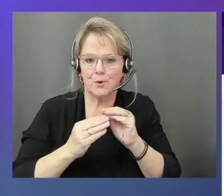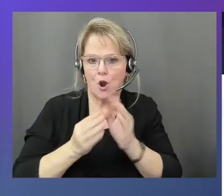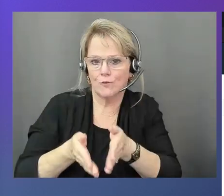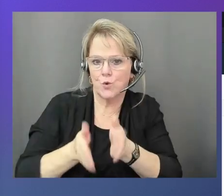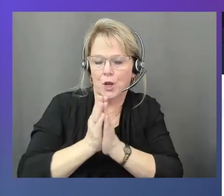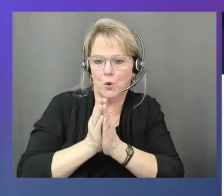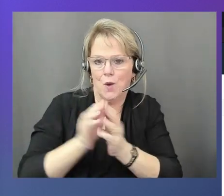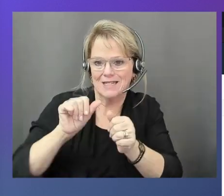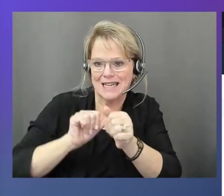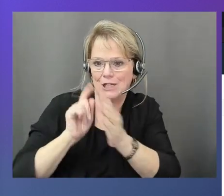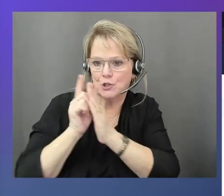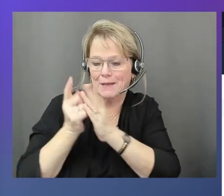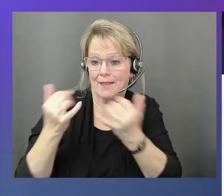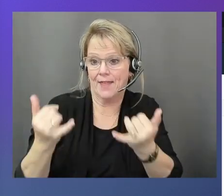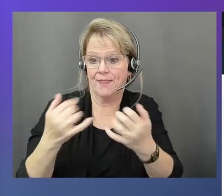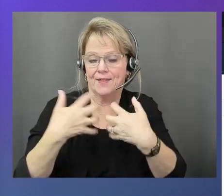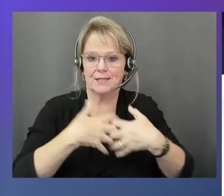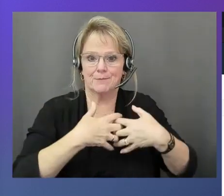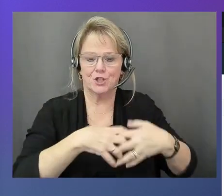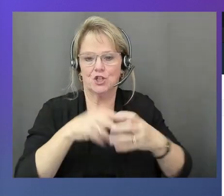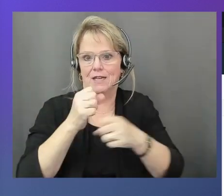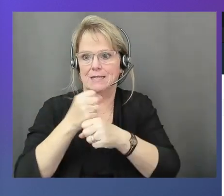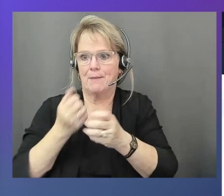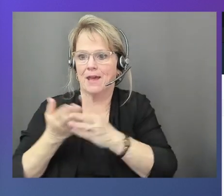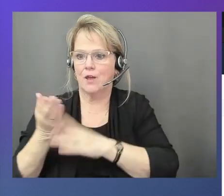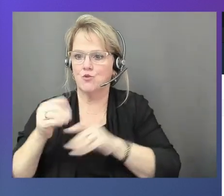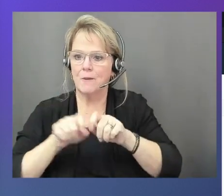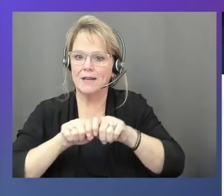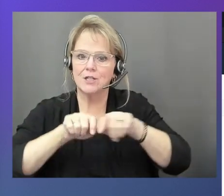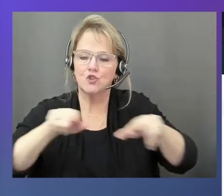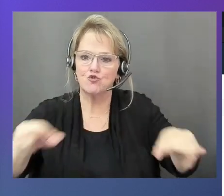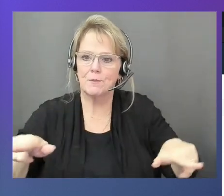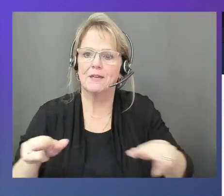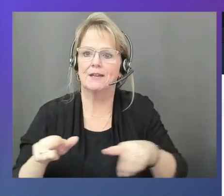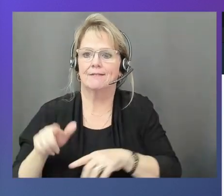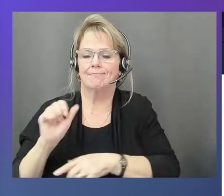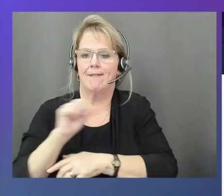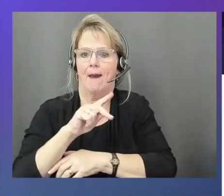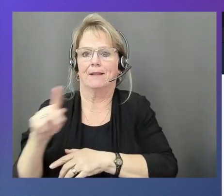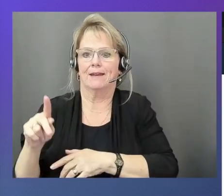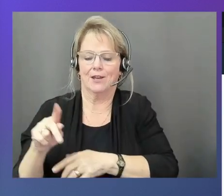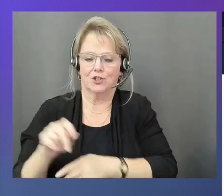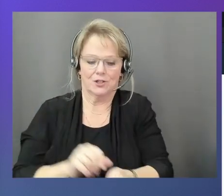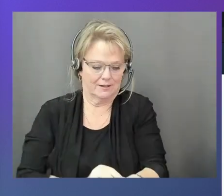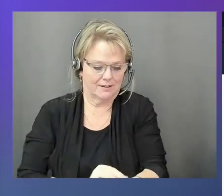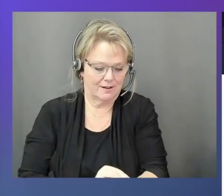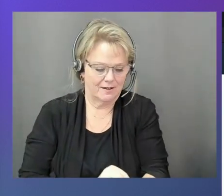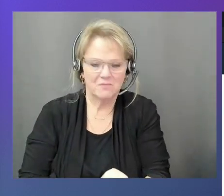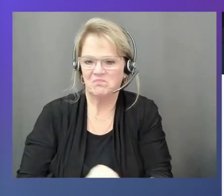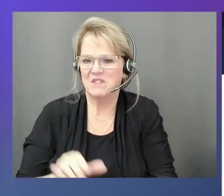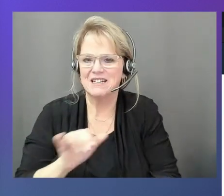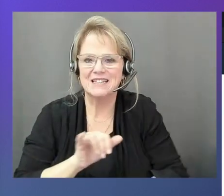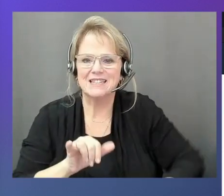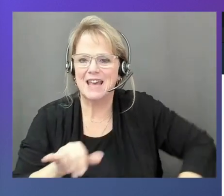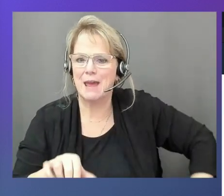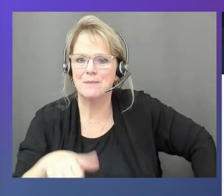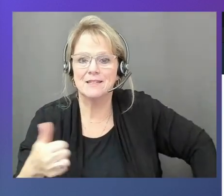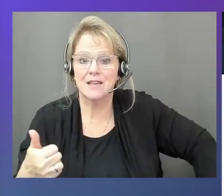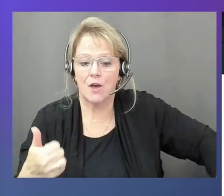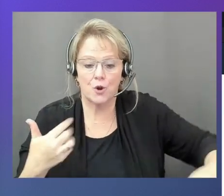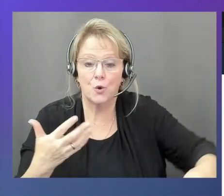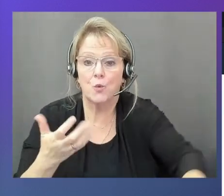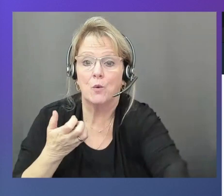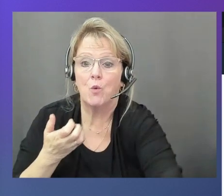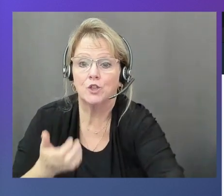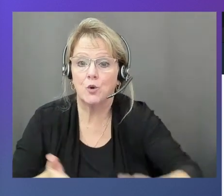this machine is making through the rest of my distributed application. And then just like everything else, we want to operationalize it.